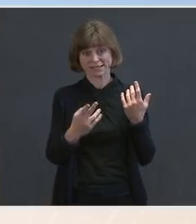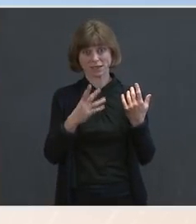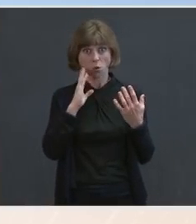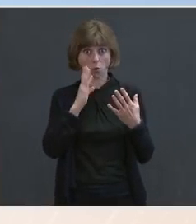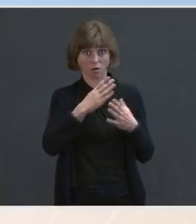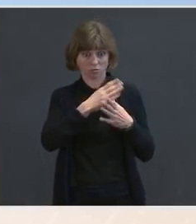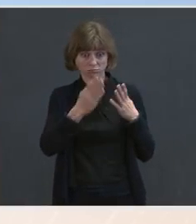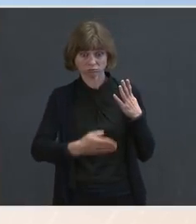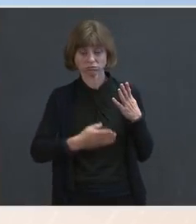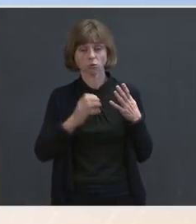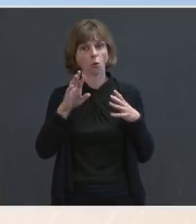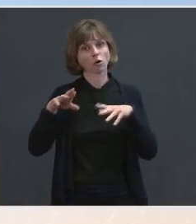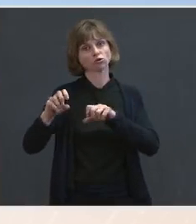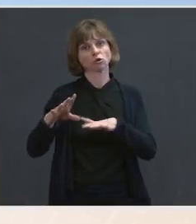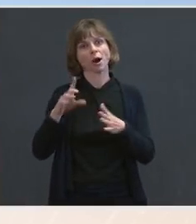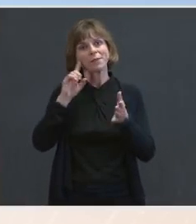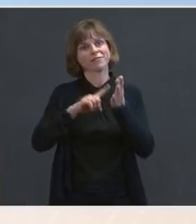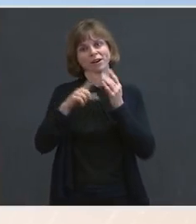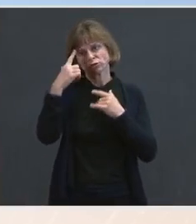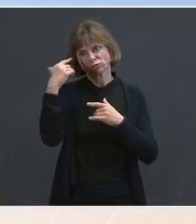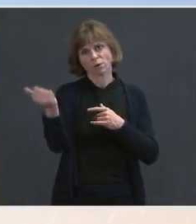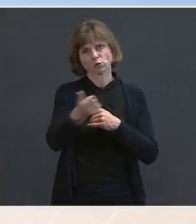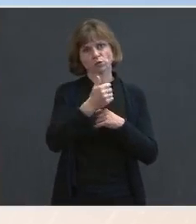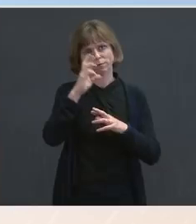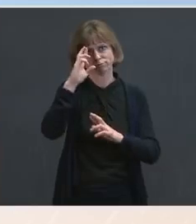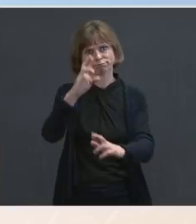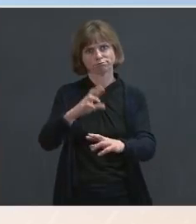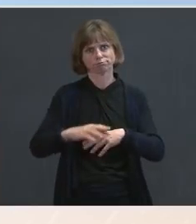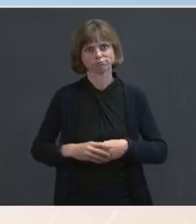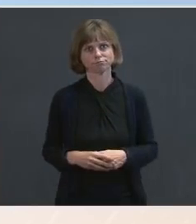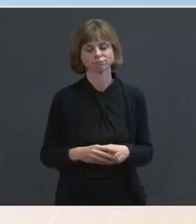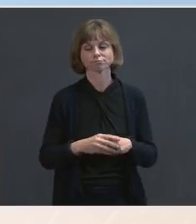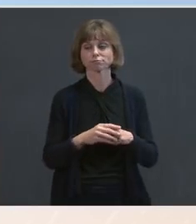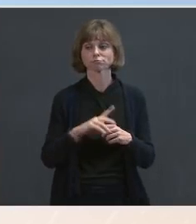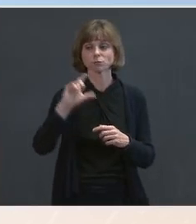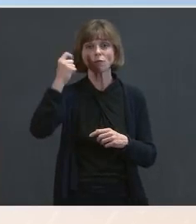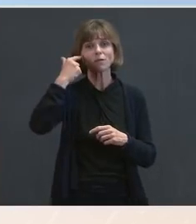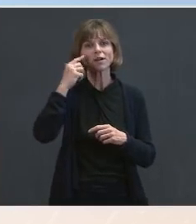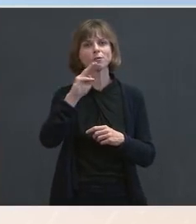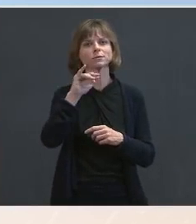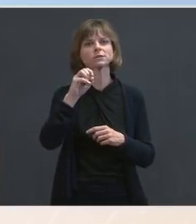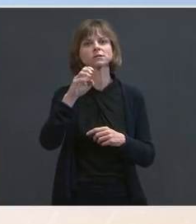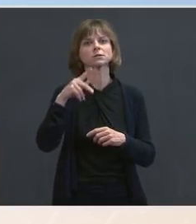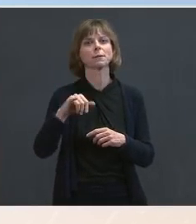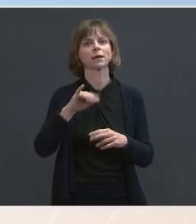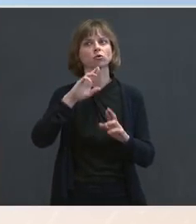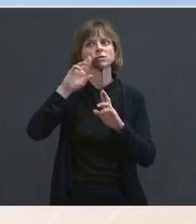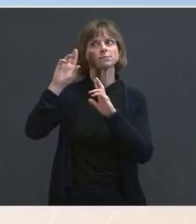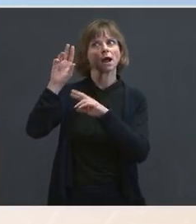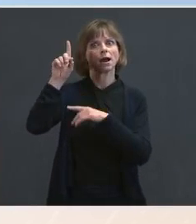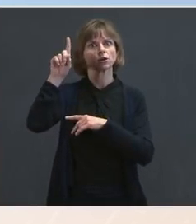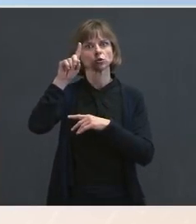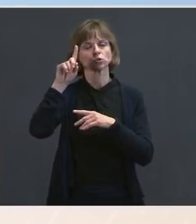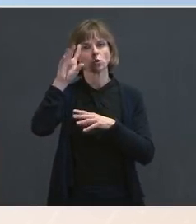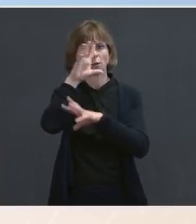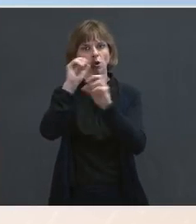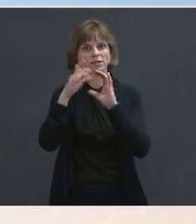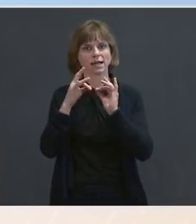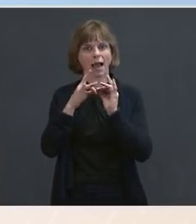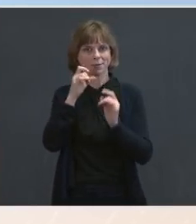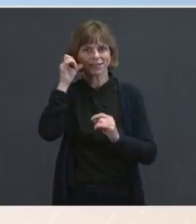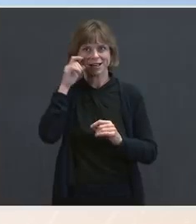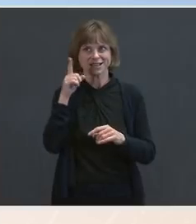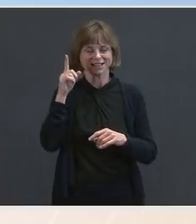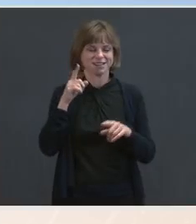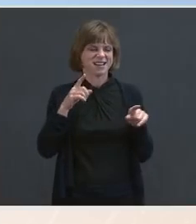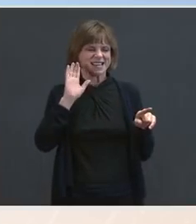fit. Go ahead, Mary. The governor of Mississippi has responded to the president's comments yesterday, and he seems to have taken offense